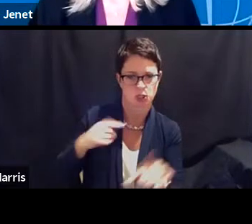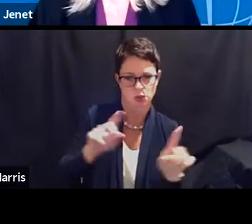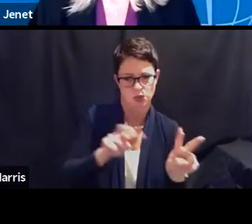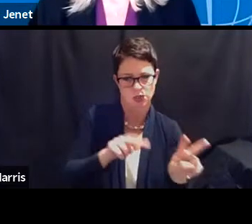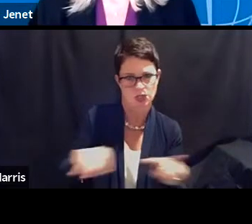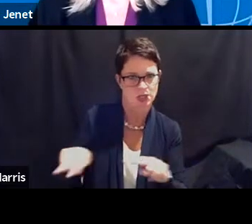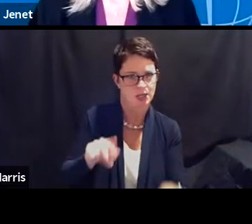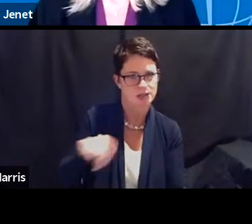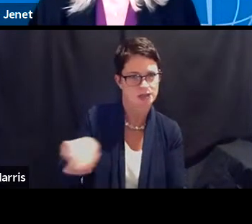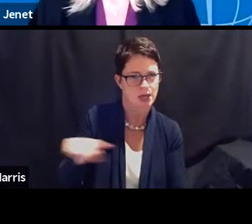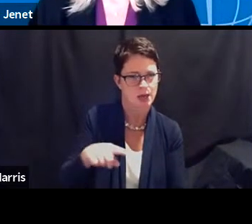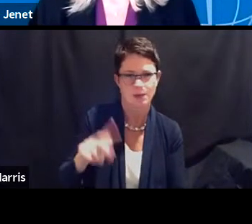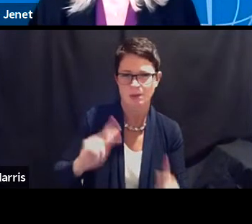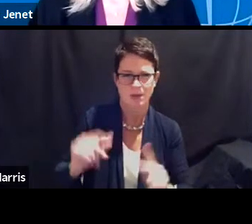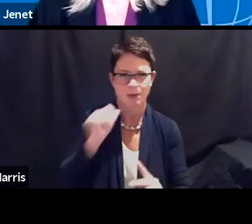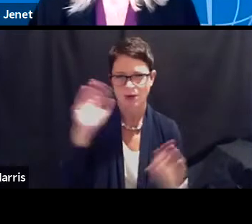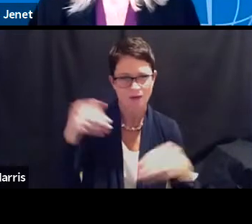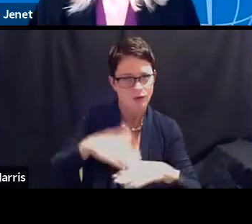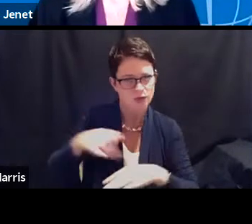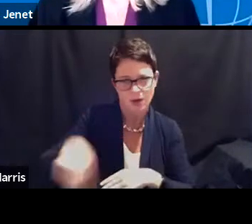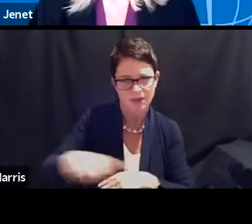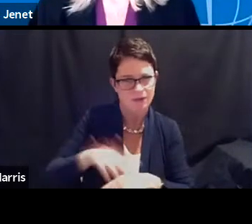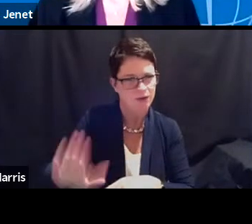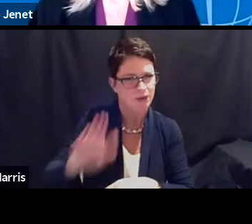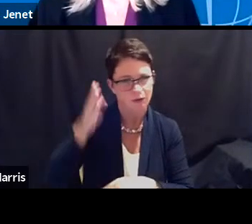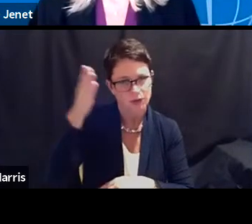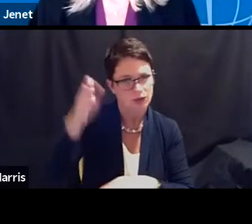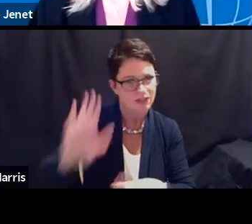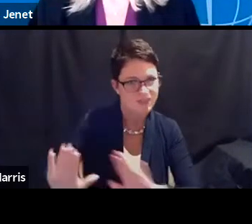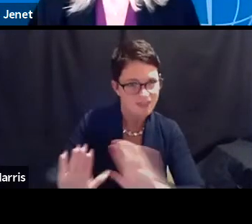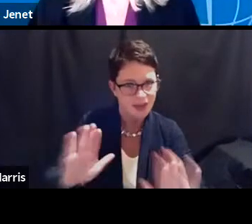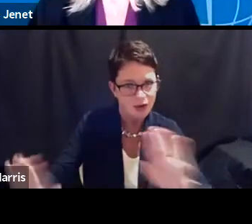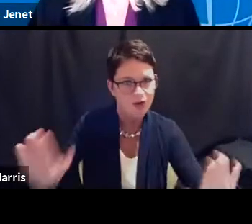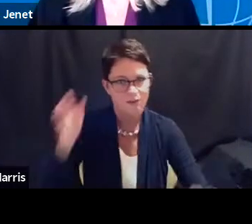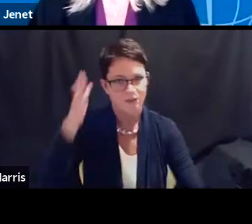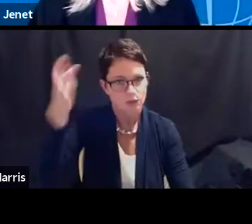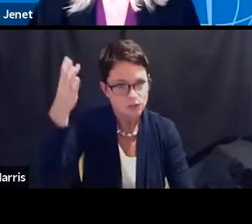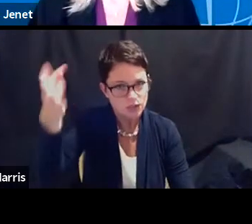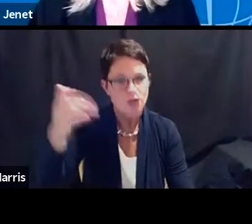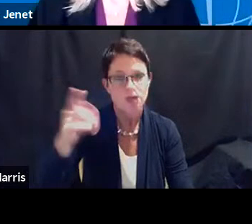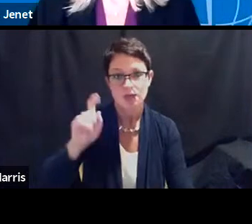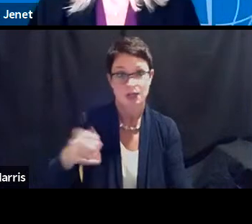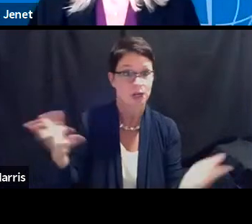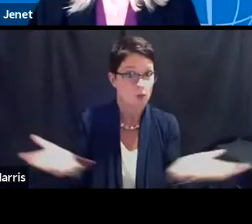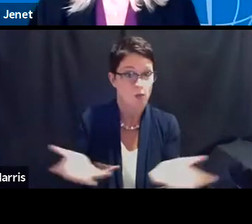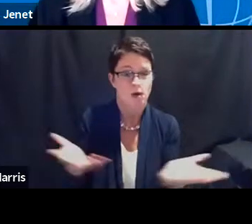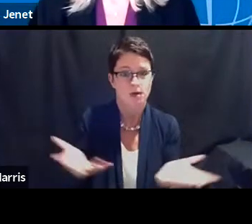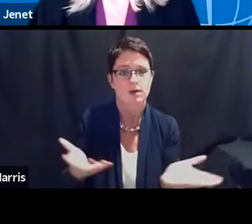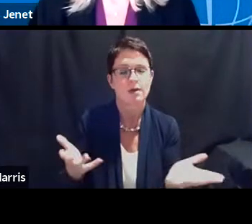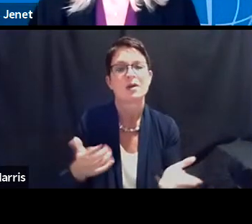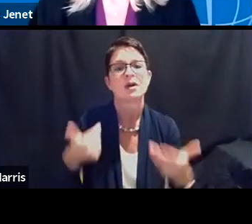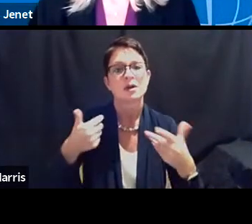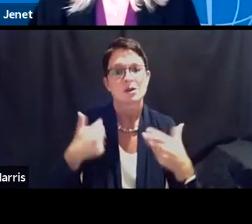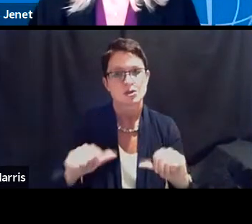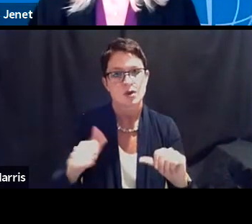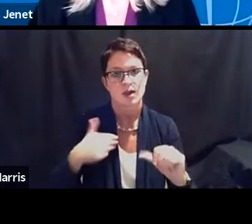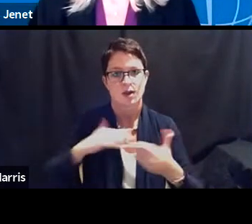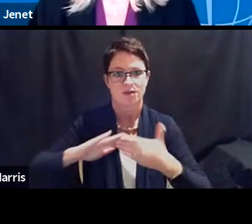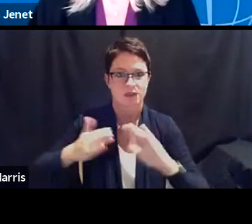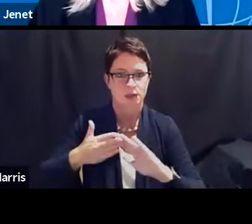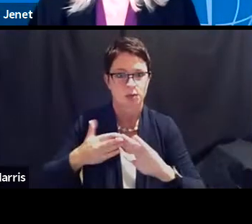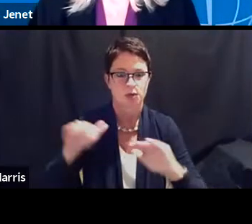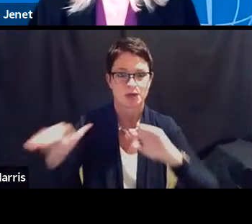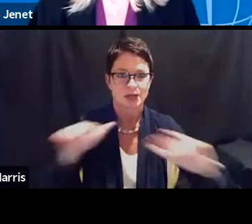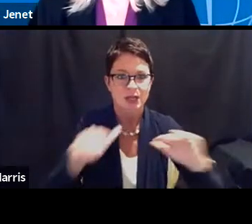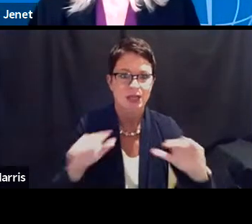don't think a lot of people are talking about the youth in the future. I think that right now what we need to have is to try to get the community to